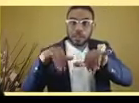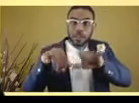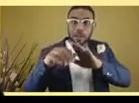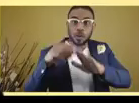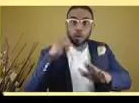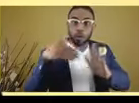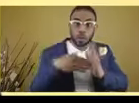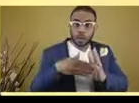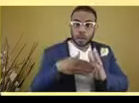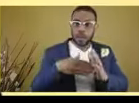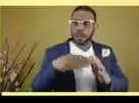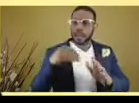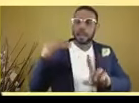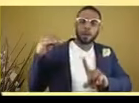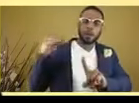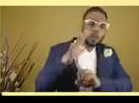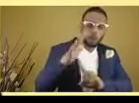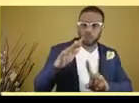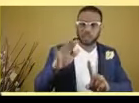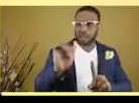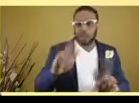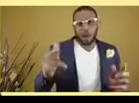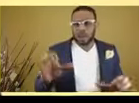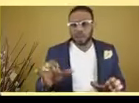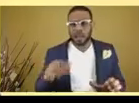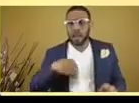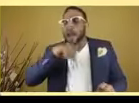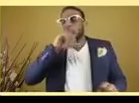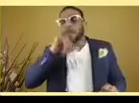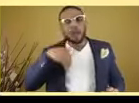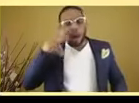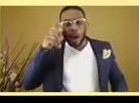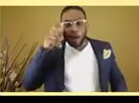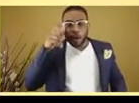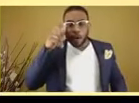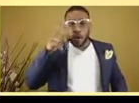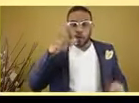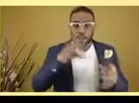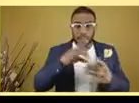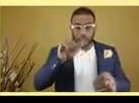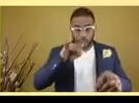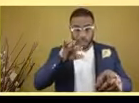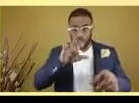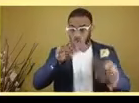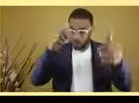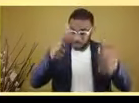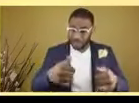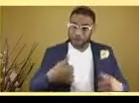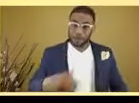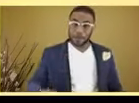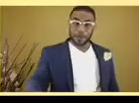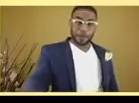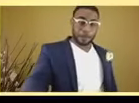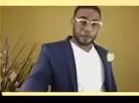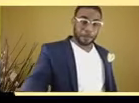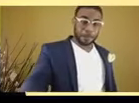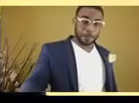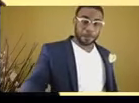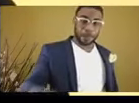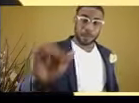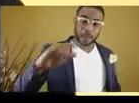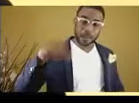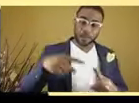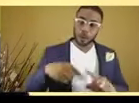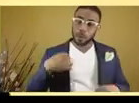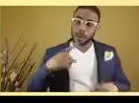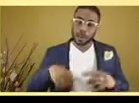poverty, exposed it. I love what I heard you say, Alicia, when you texted me that this was about, we can't